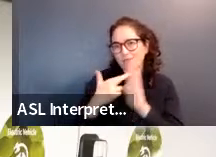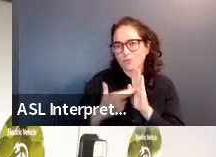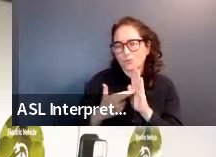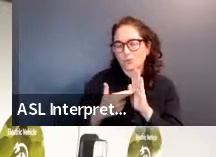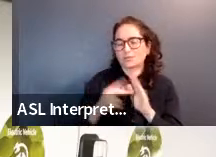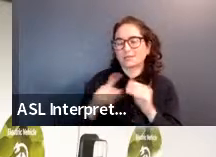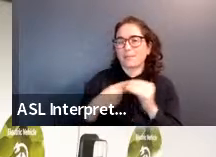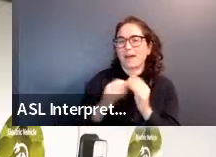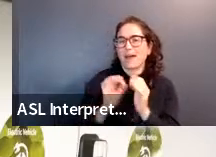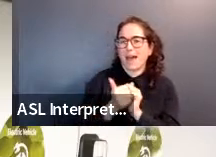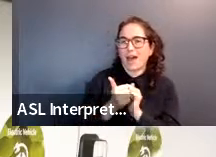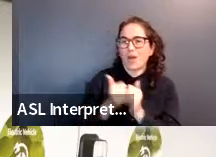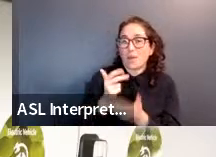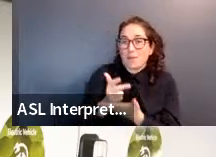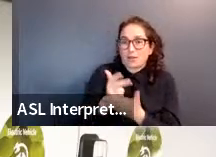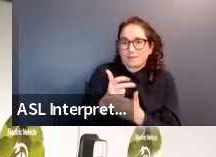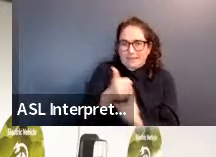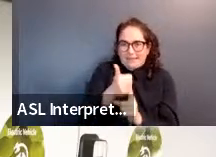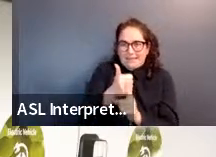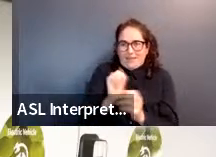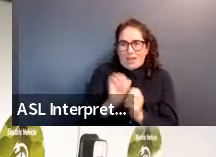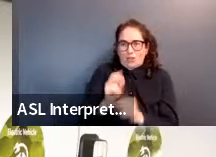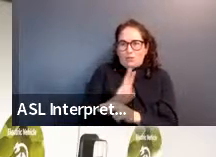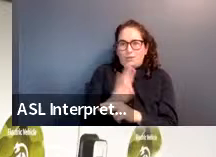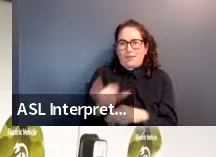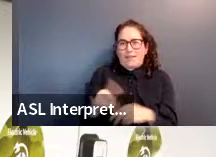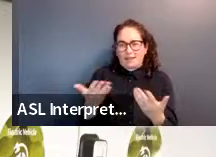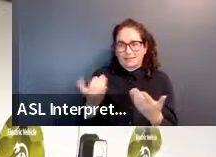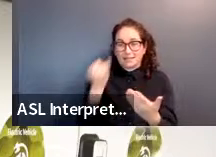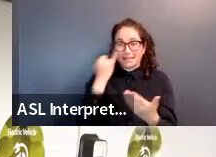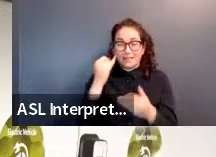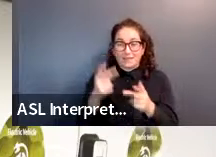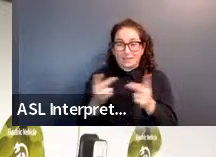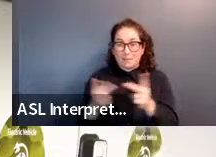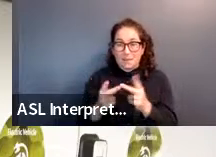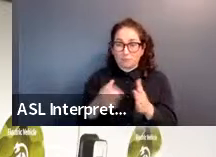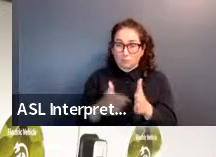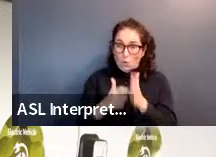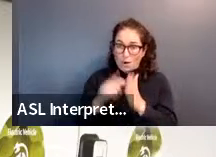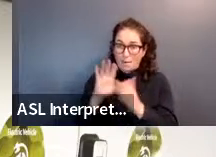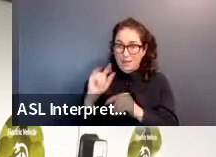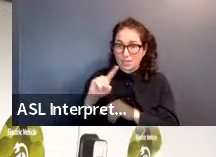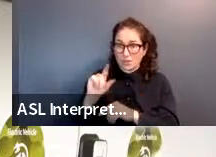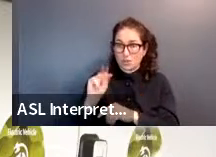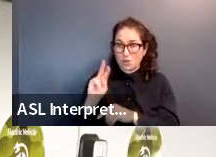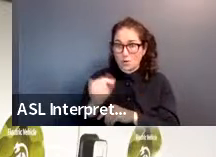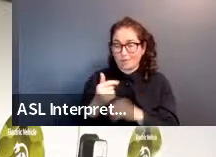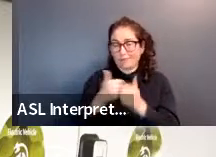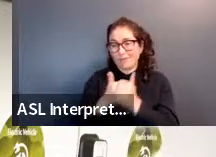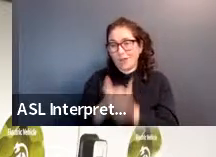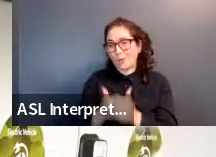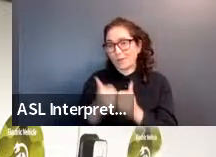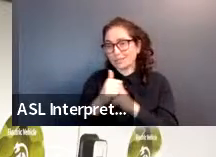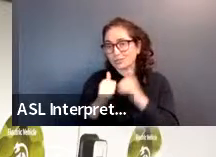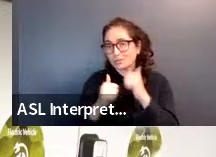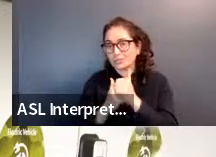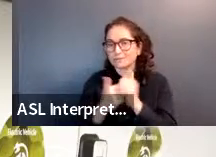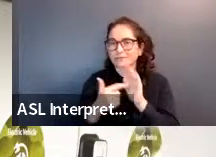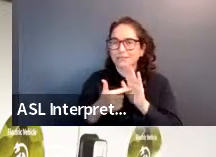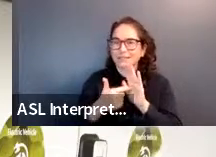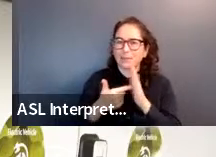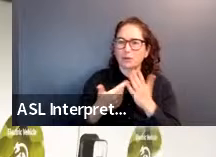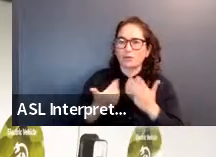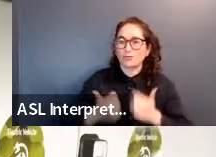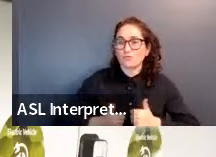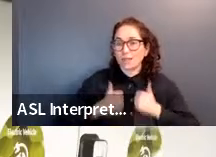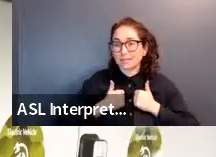space itself is used. If the space was required by zoning due to the construction of, say, a residential building,